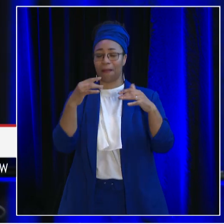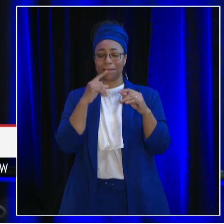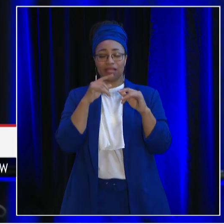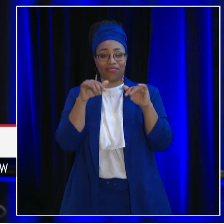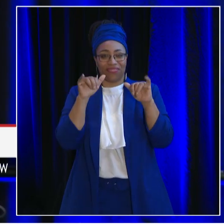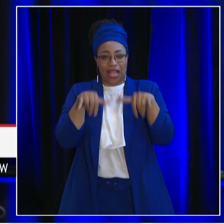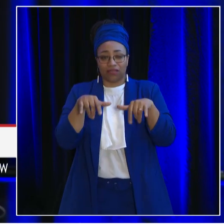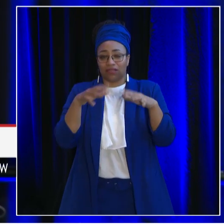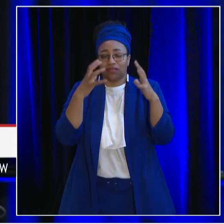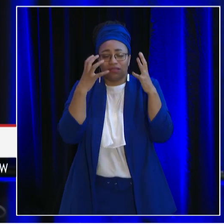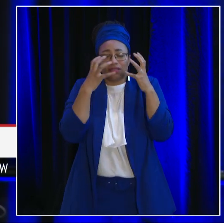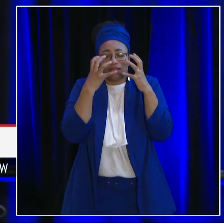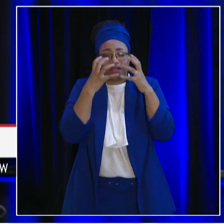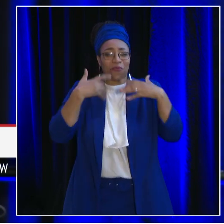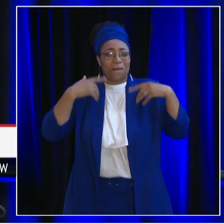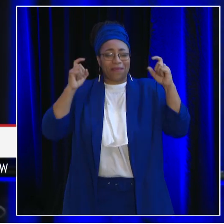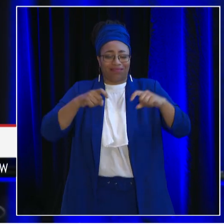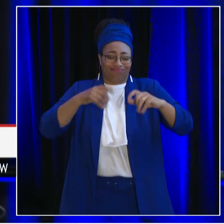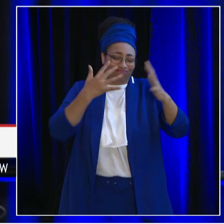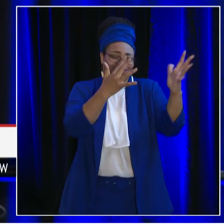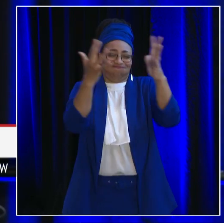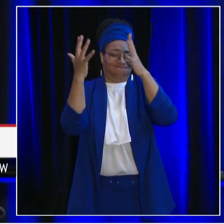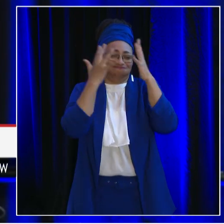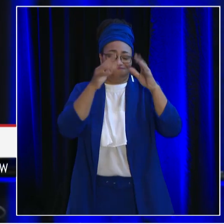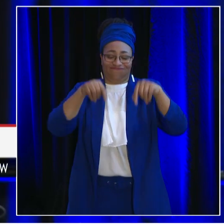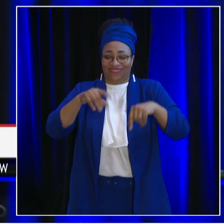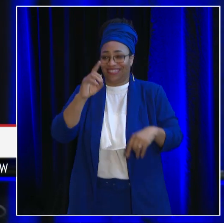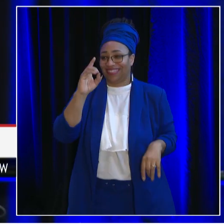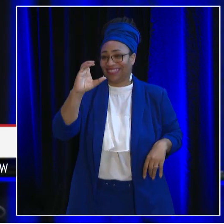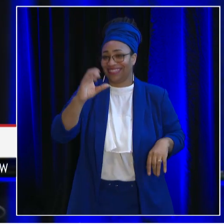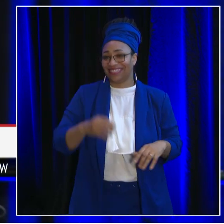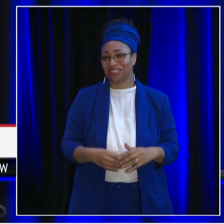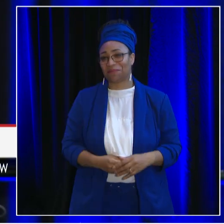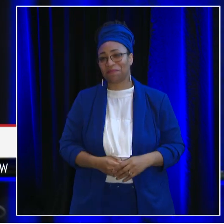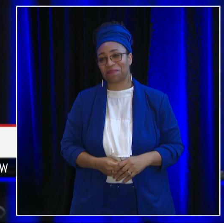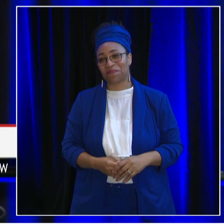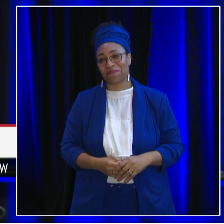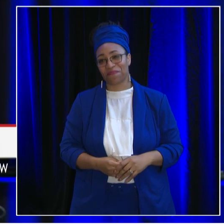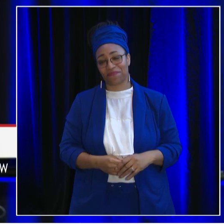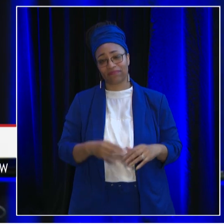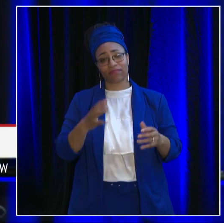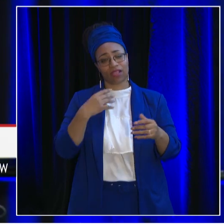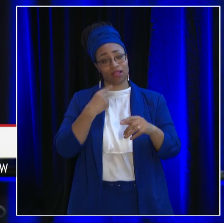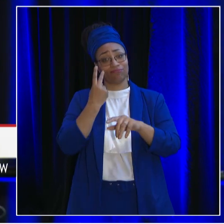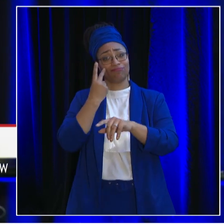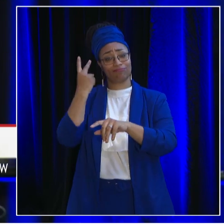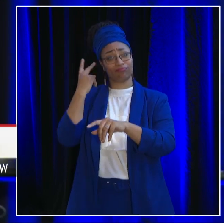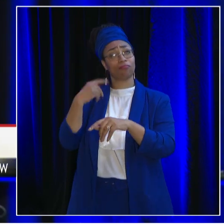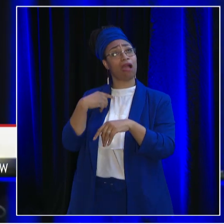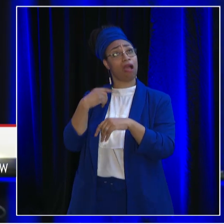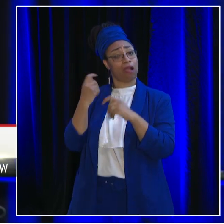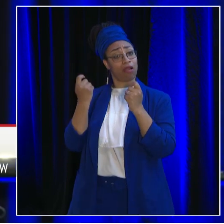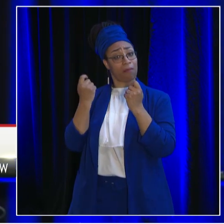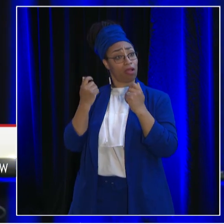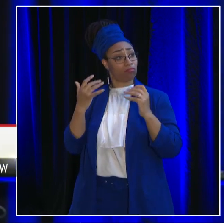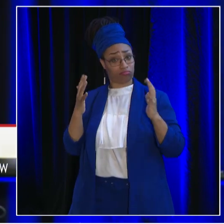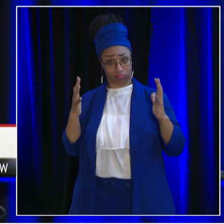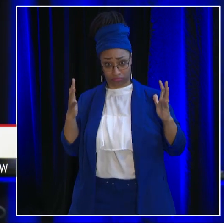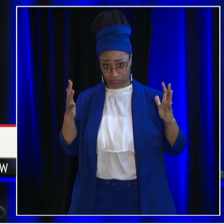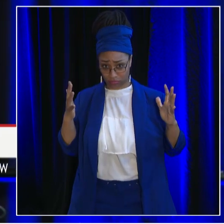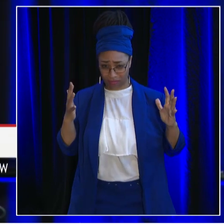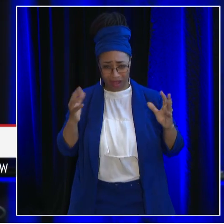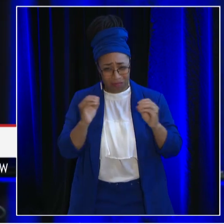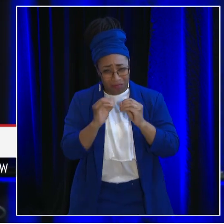But we are not just here to celebrate what happened 162 years ago. We are also gathered here